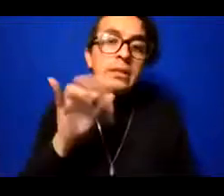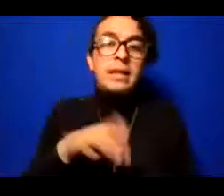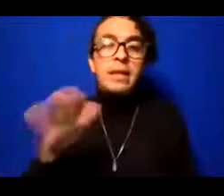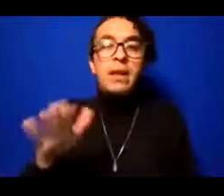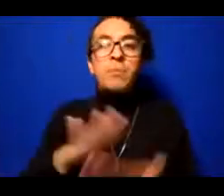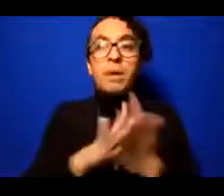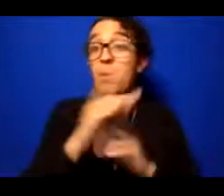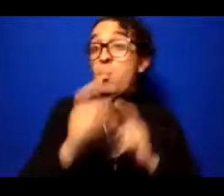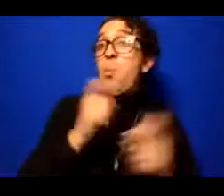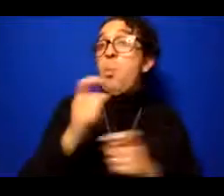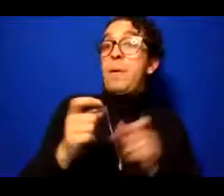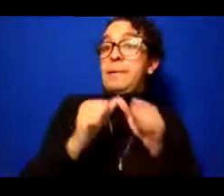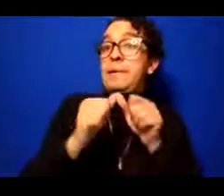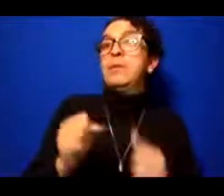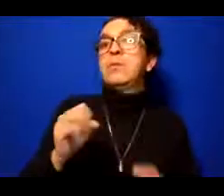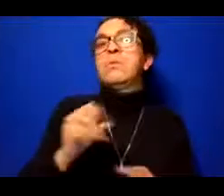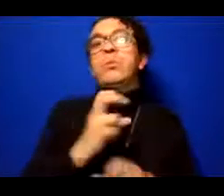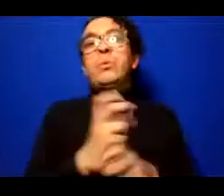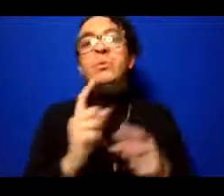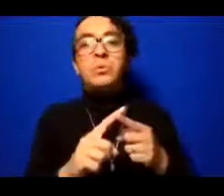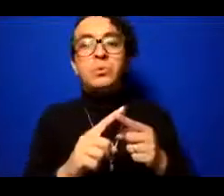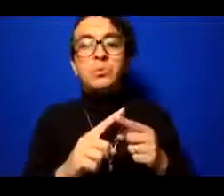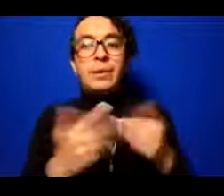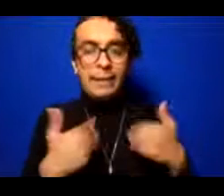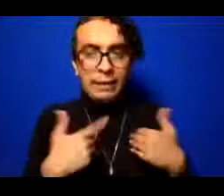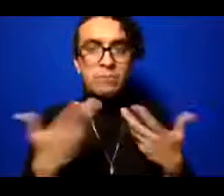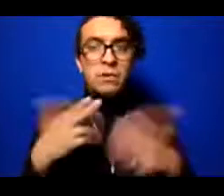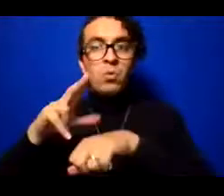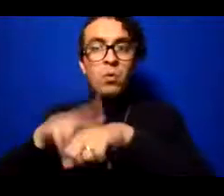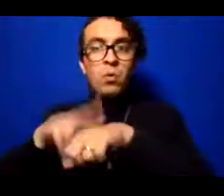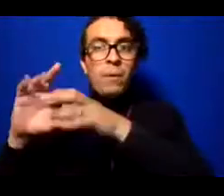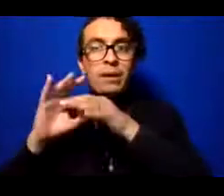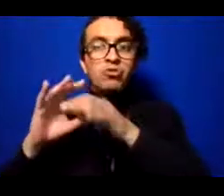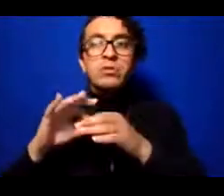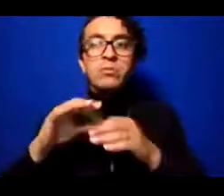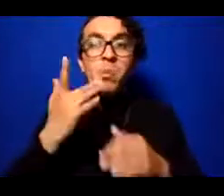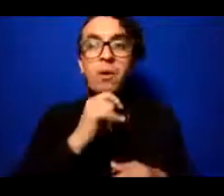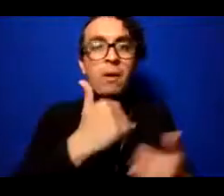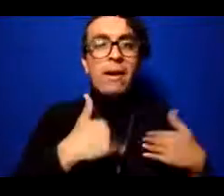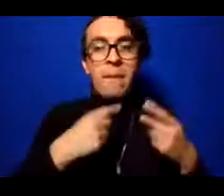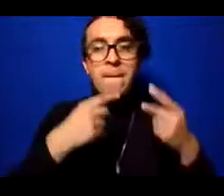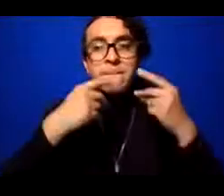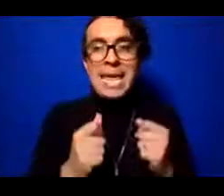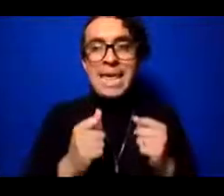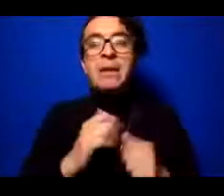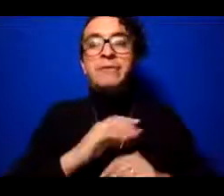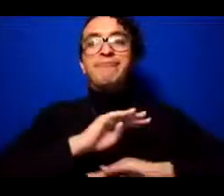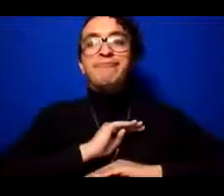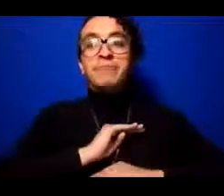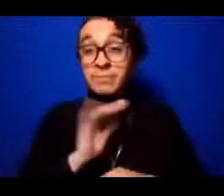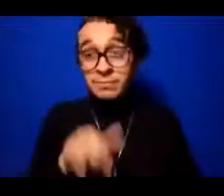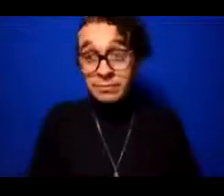rewarded continuously. And so it's hard for them to then maintain kind of normal relationships when they're not getting immediate gratification and